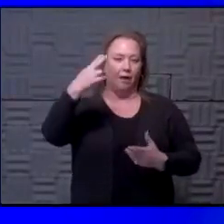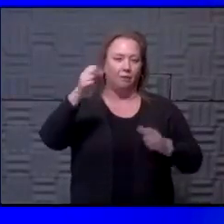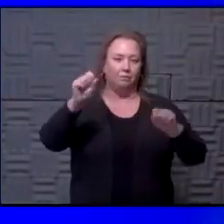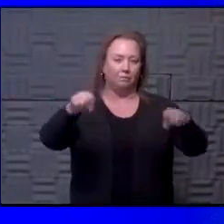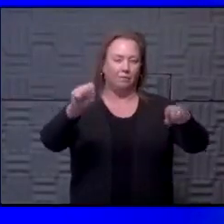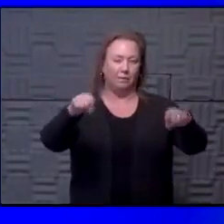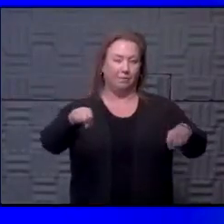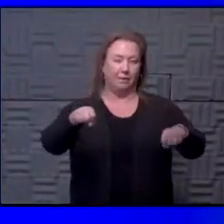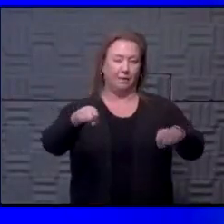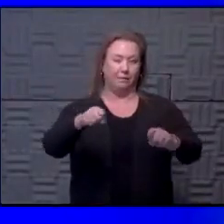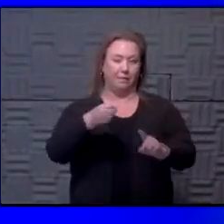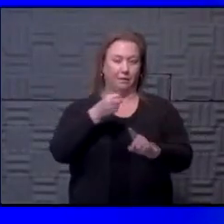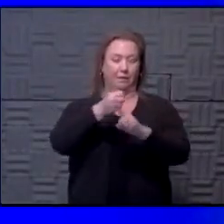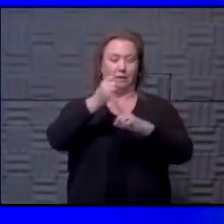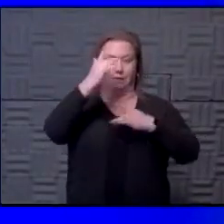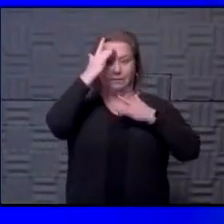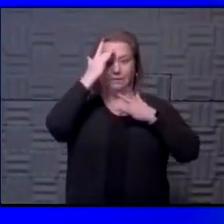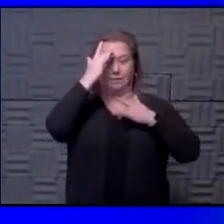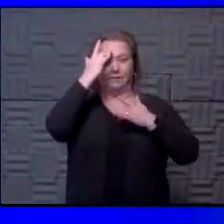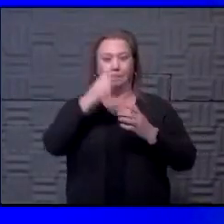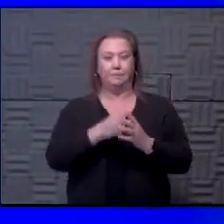chance of getting the infection.